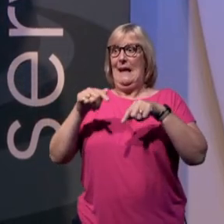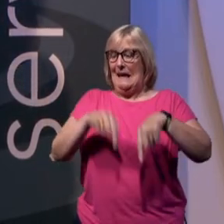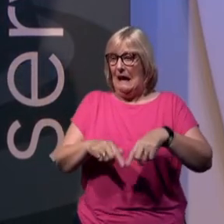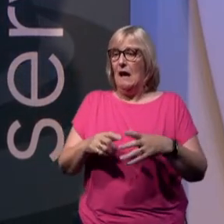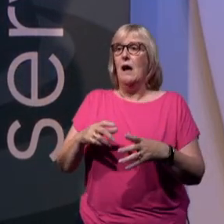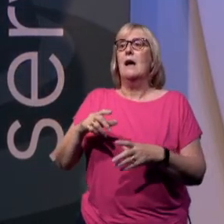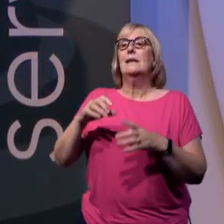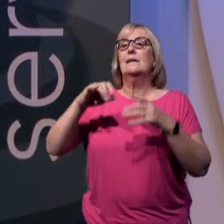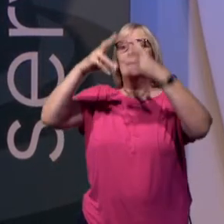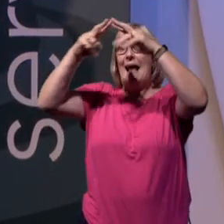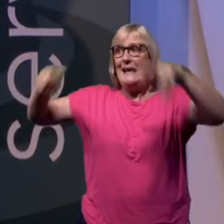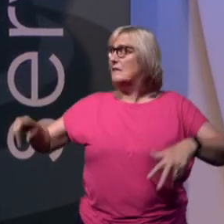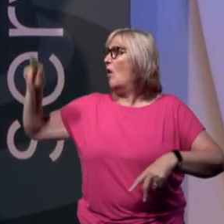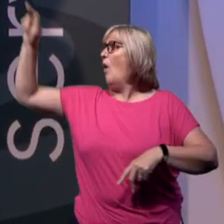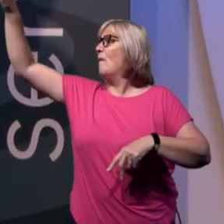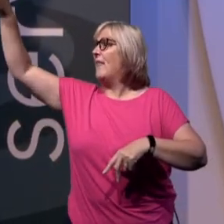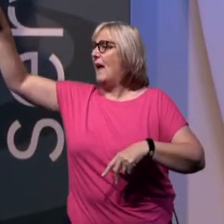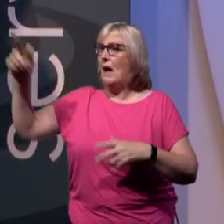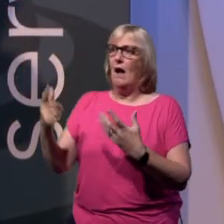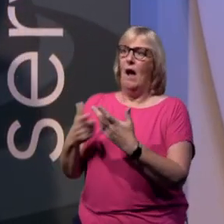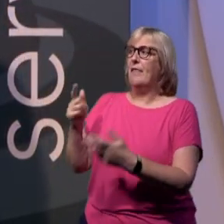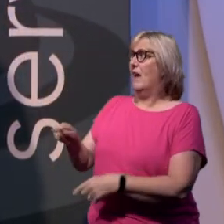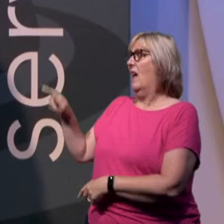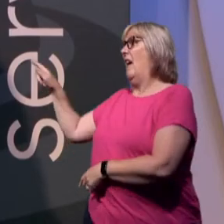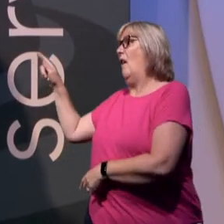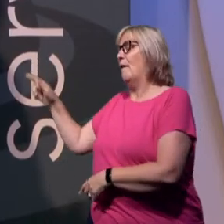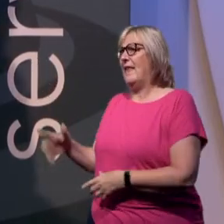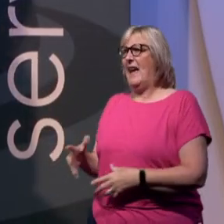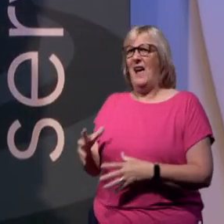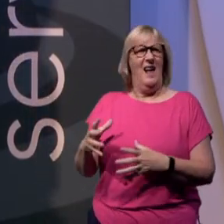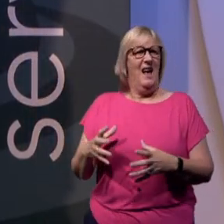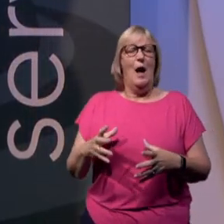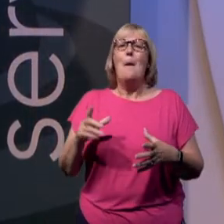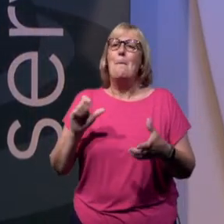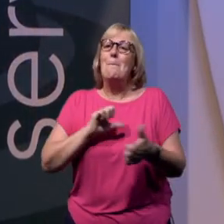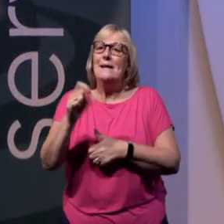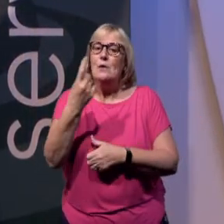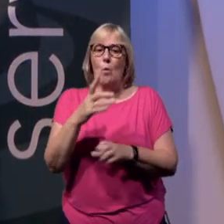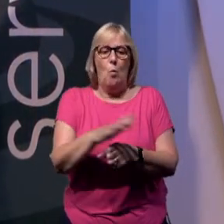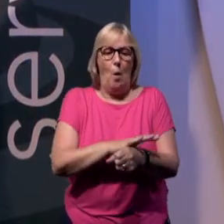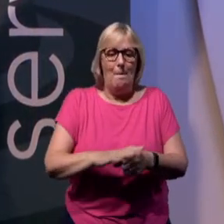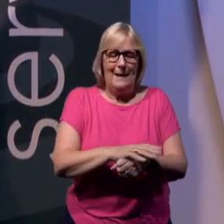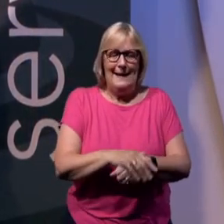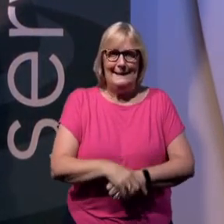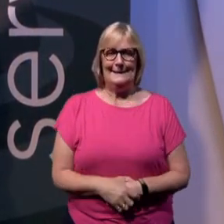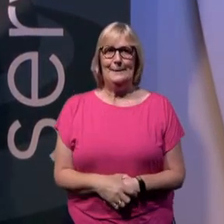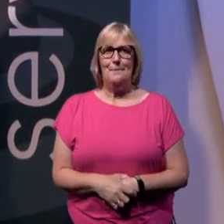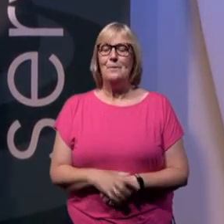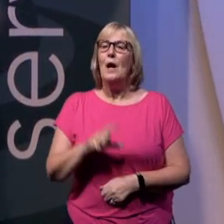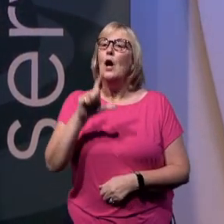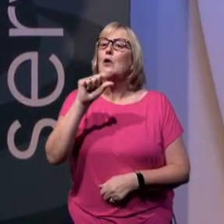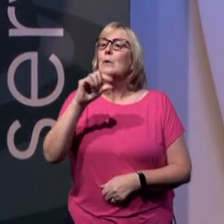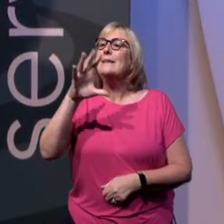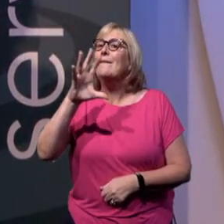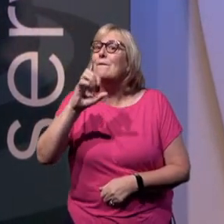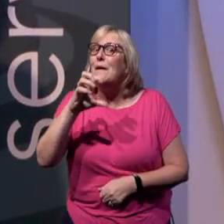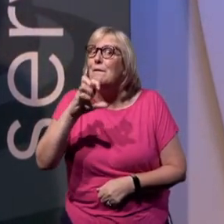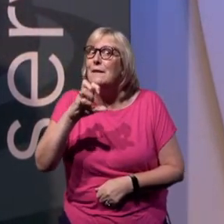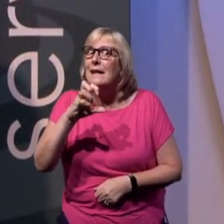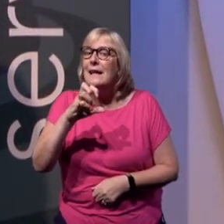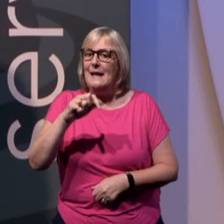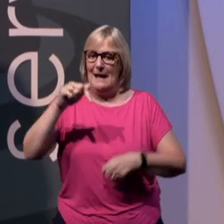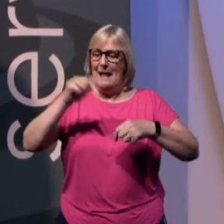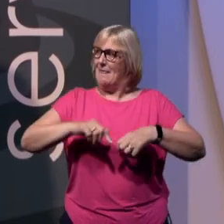Rawnsley. And it wasn't until 2015, when this site became available, that that vision could become